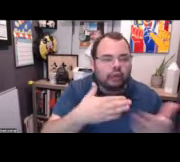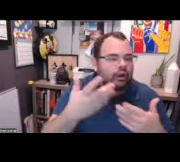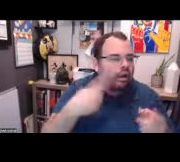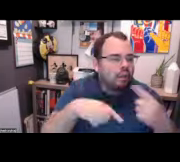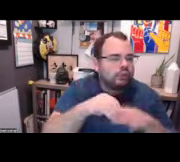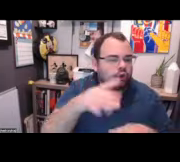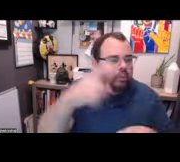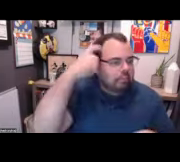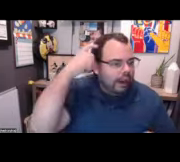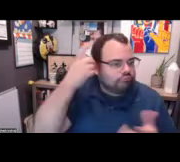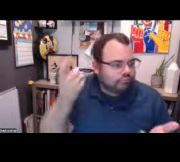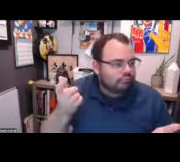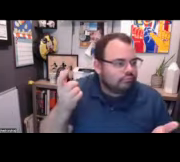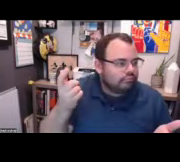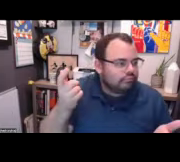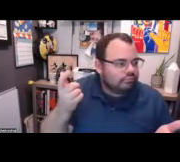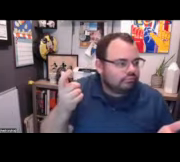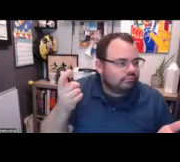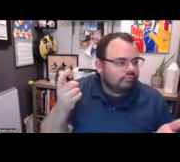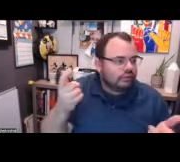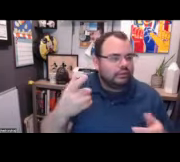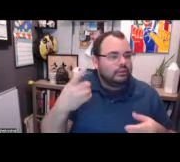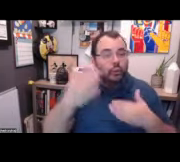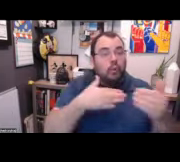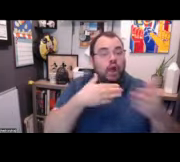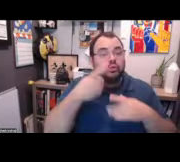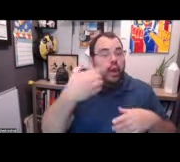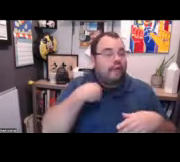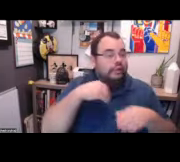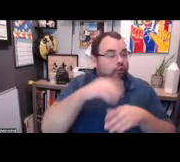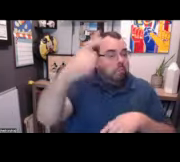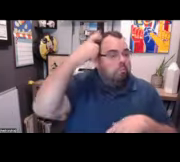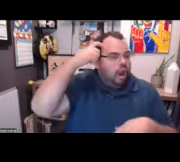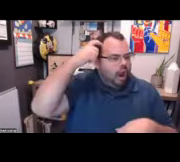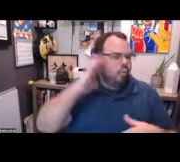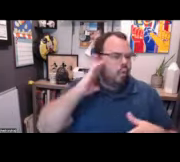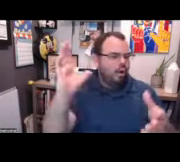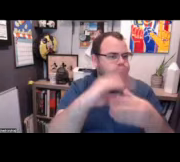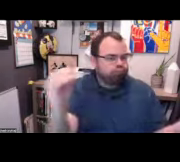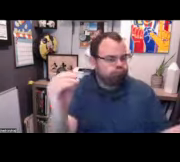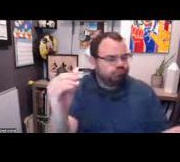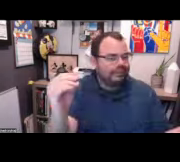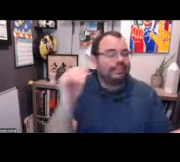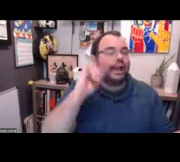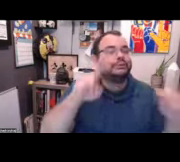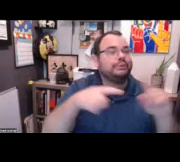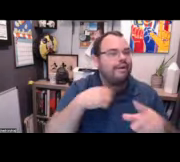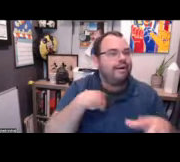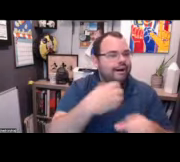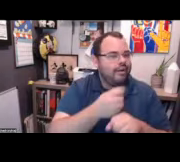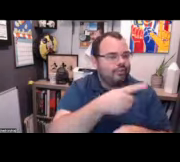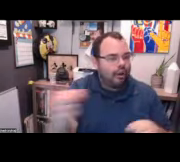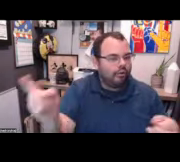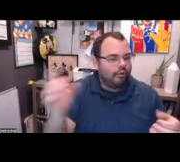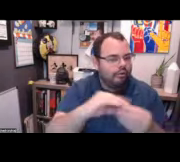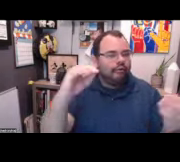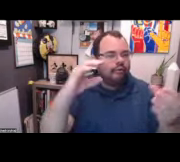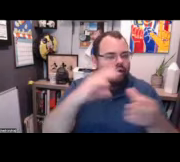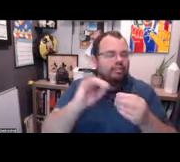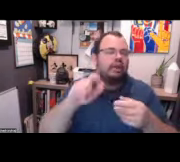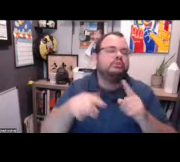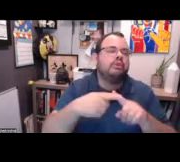middle school, then it was like, whatever's in your actual mind, it's not what they put in. But so